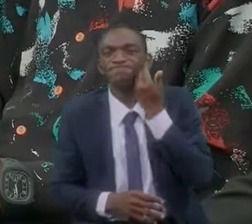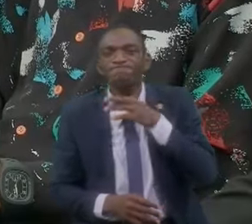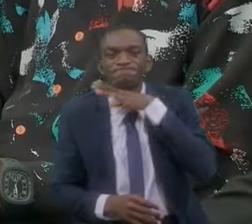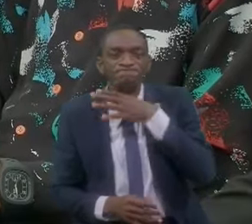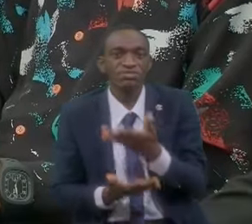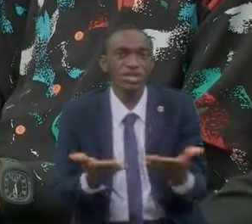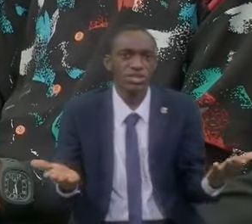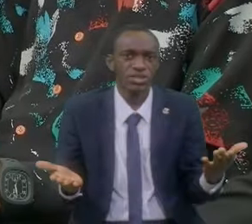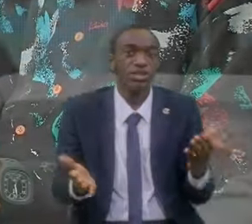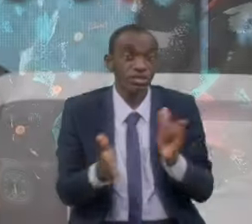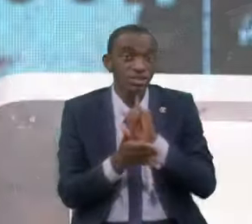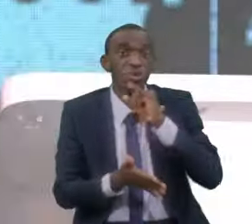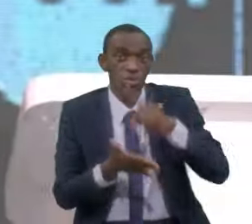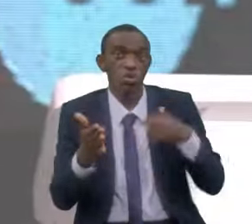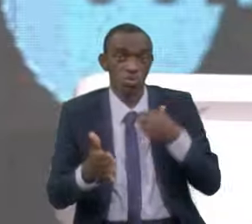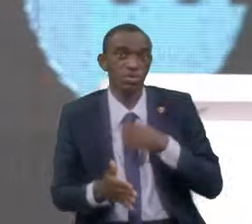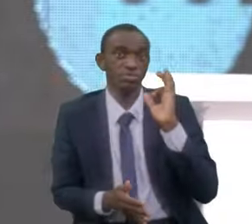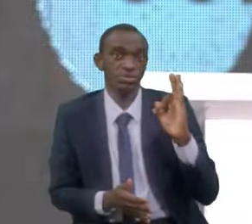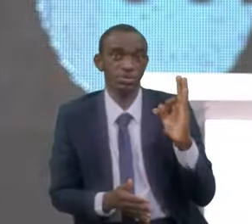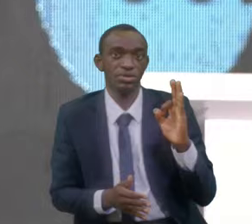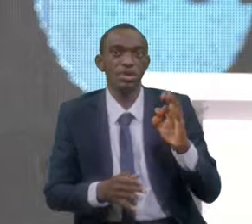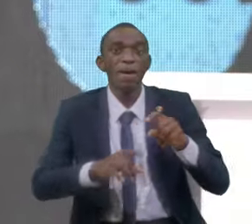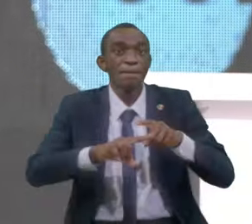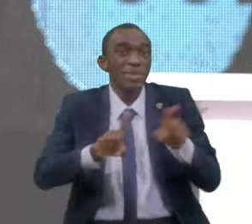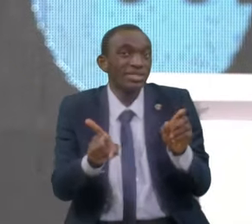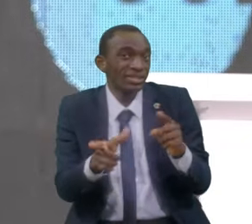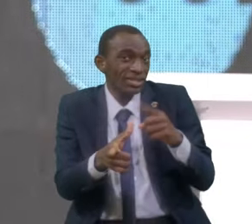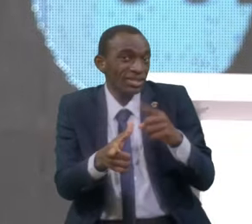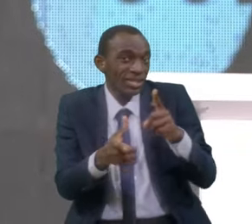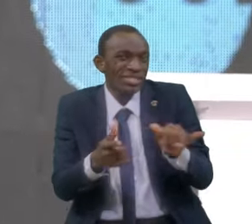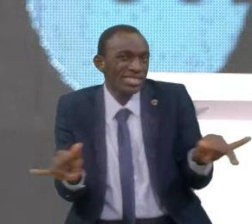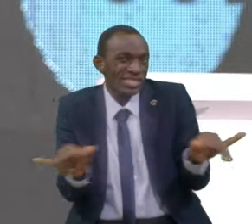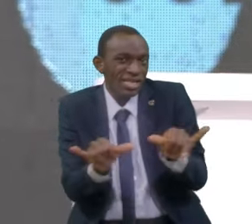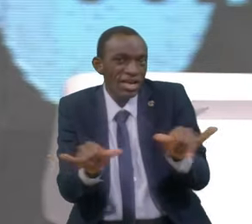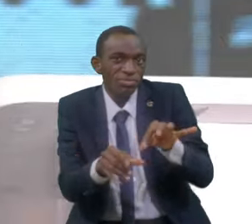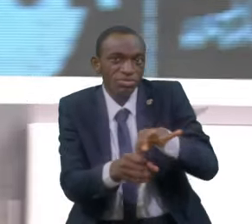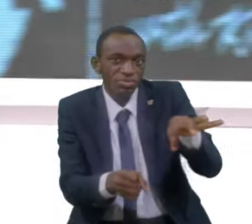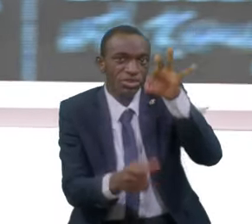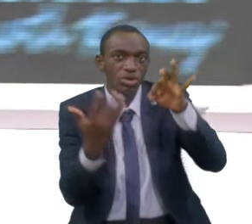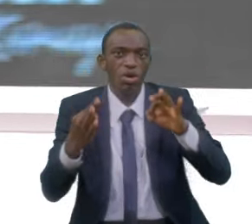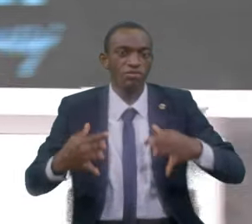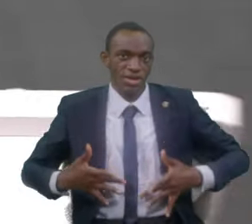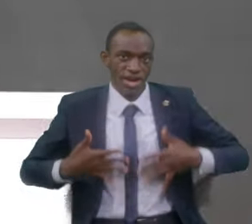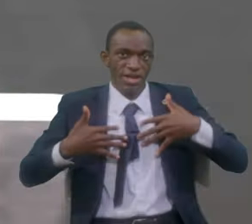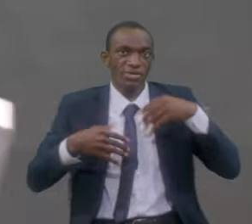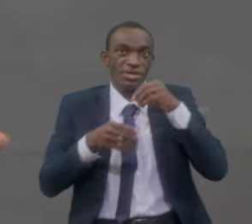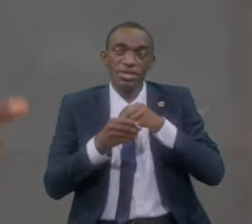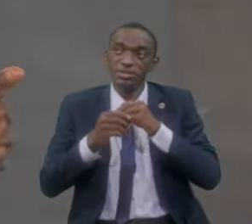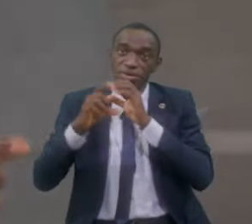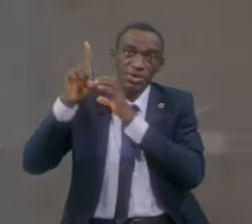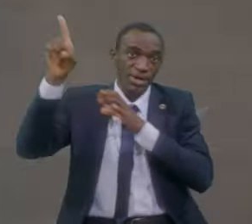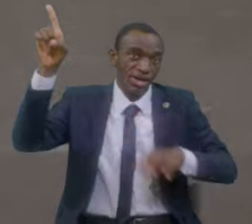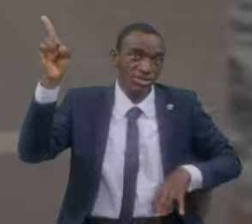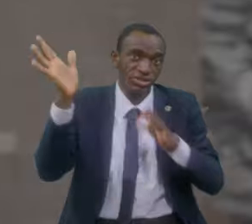we're preaching. Then that same spirit of life in Christ Jesus must make